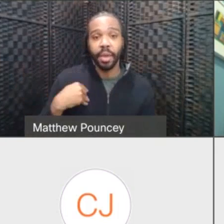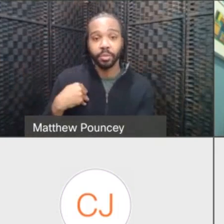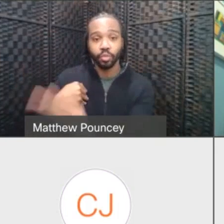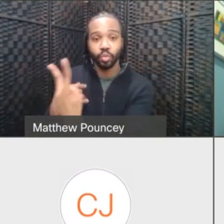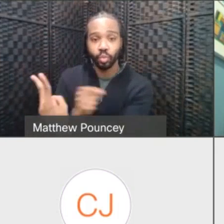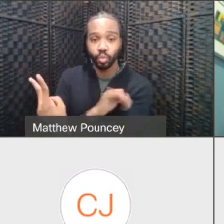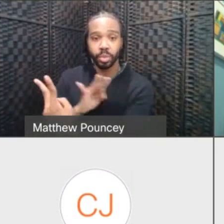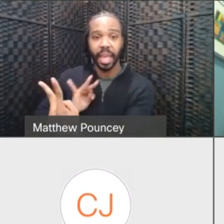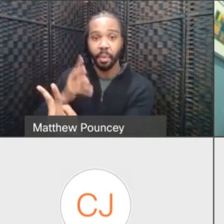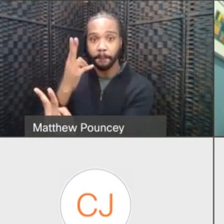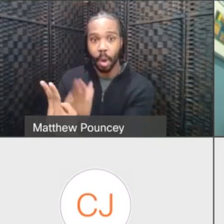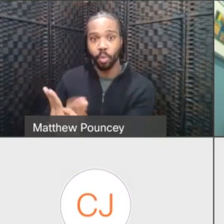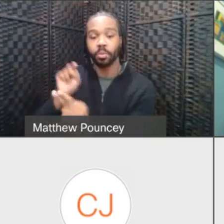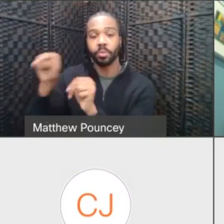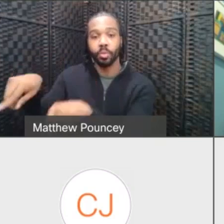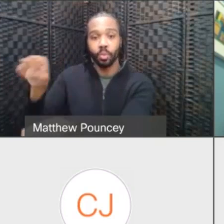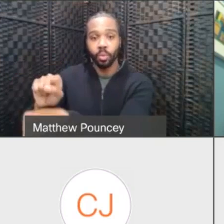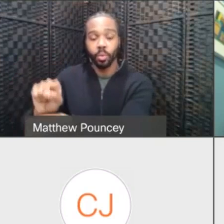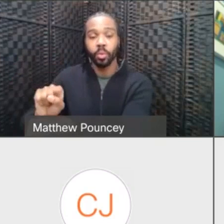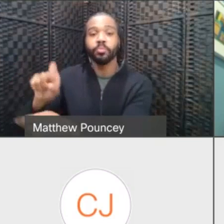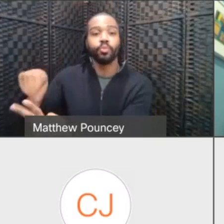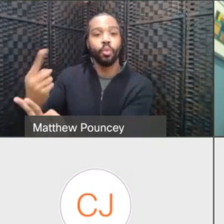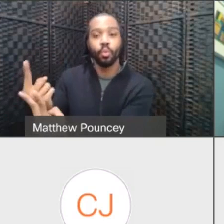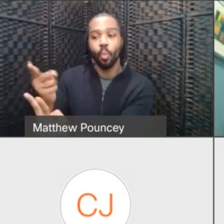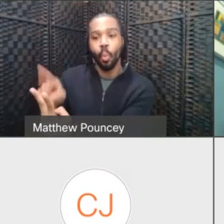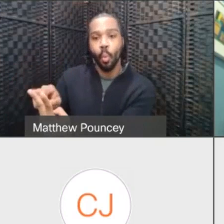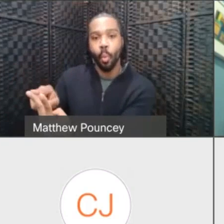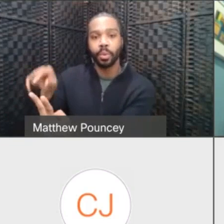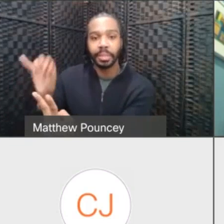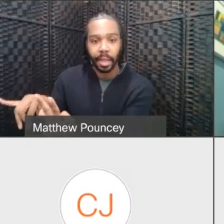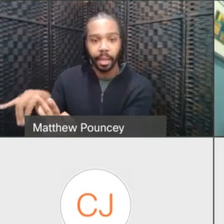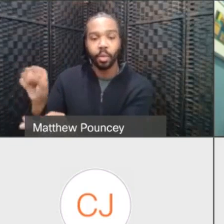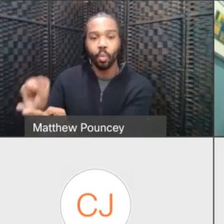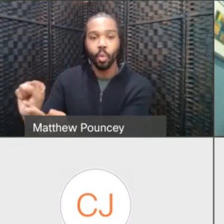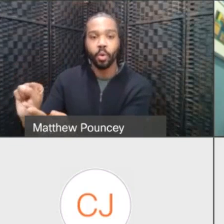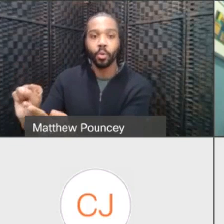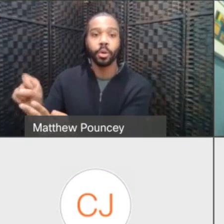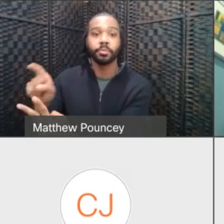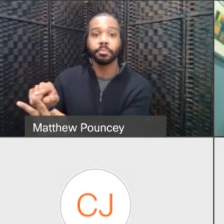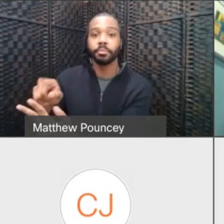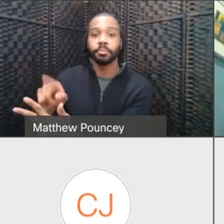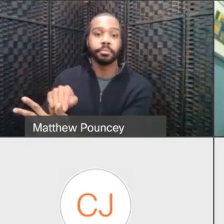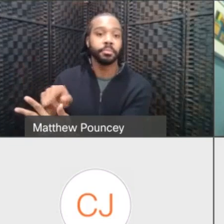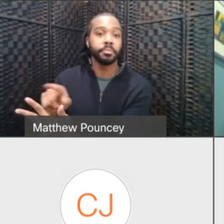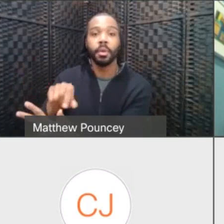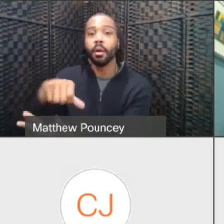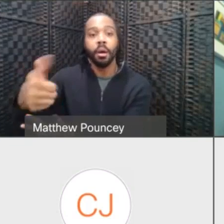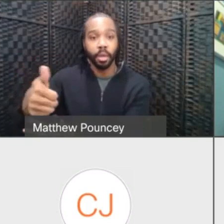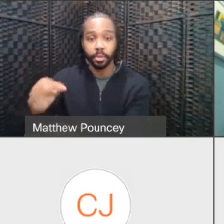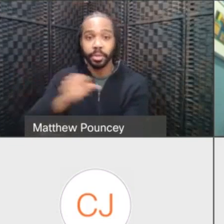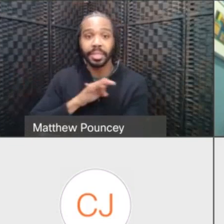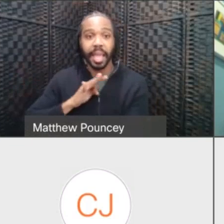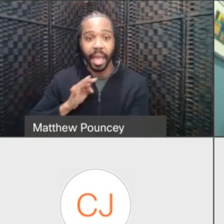shift, but only one worked, and then two staff were scheduled on the relieving shift and one